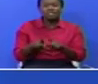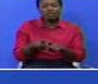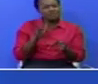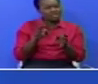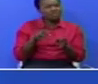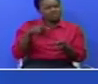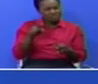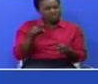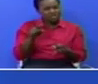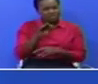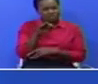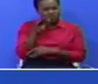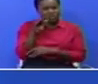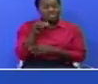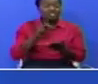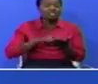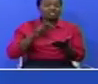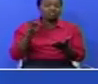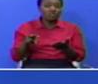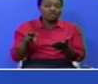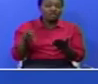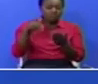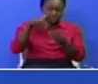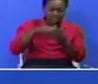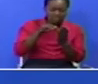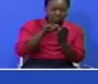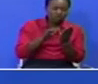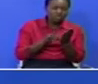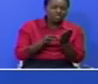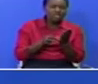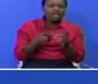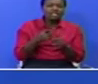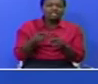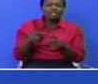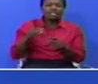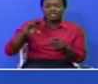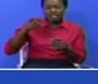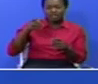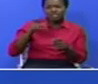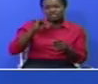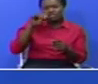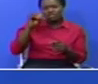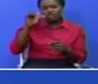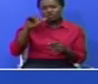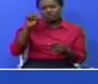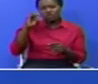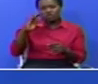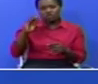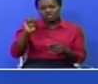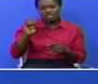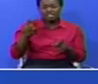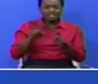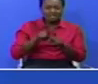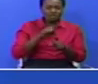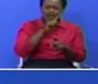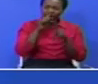the specific auditor general. But of course, also the head of the accounting at the ministry, Joyce Mutugi, was questioned in regards